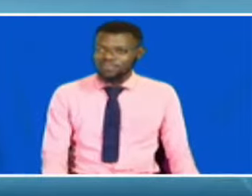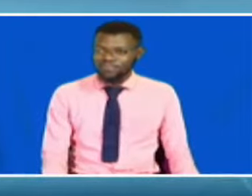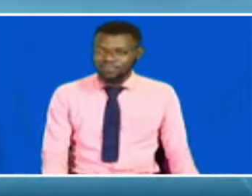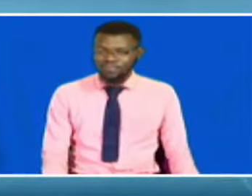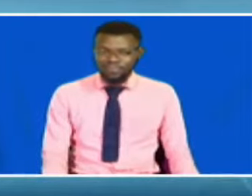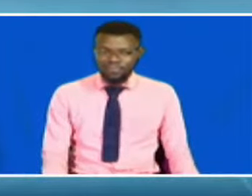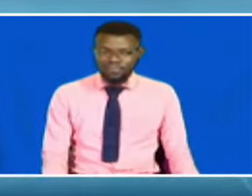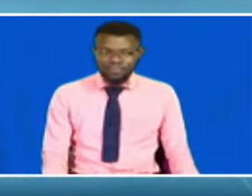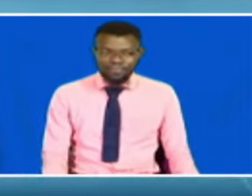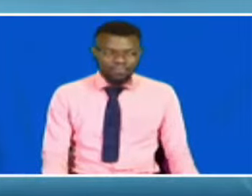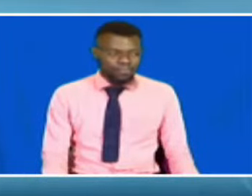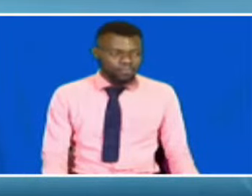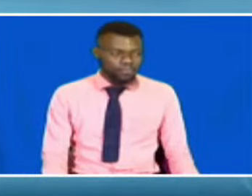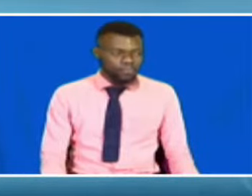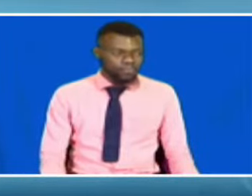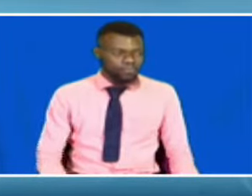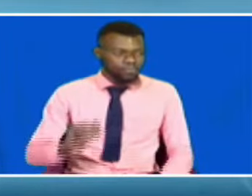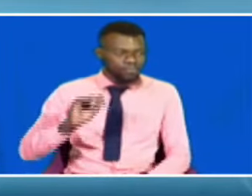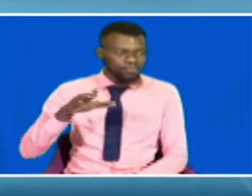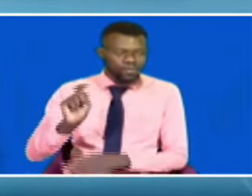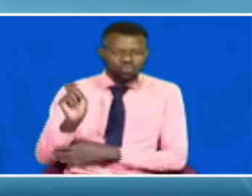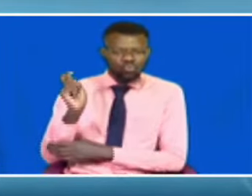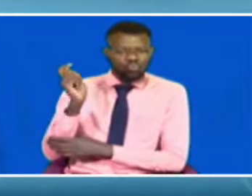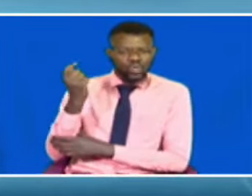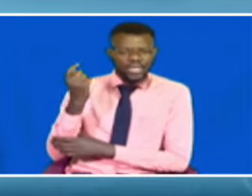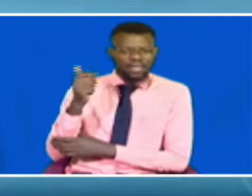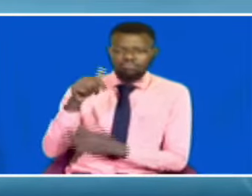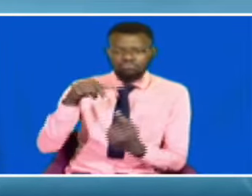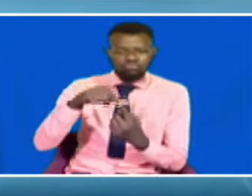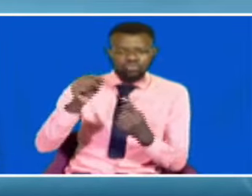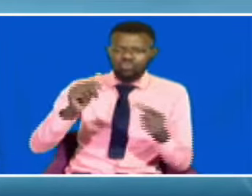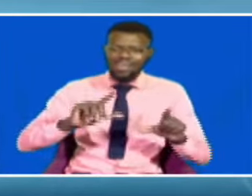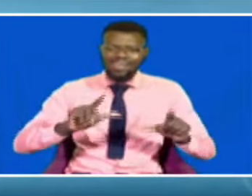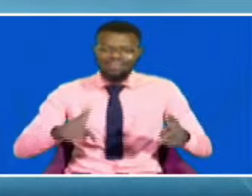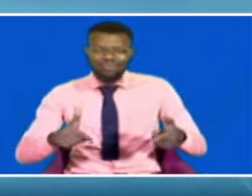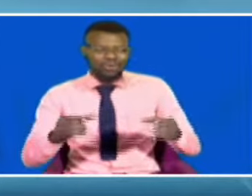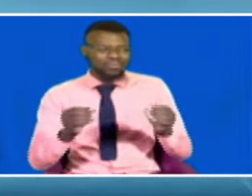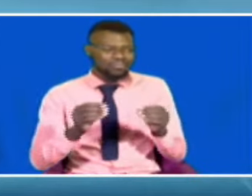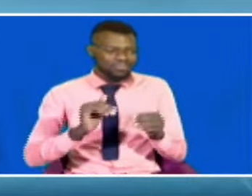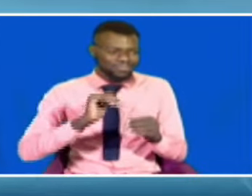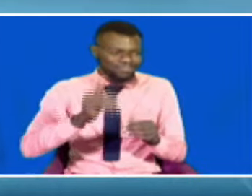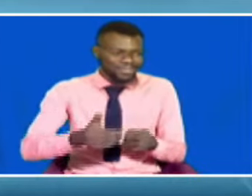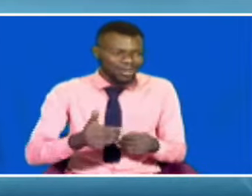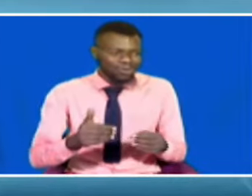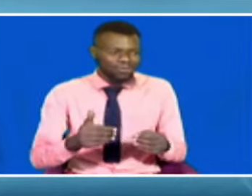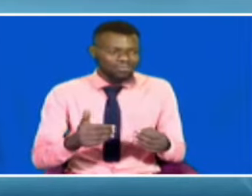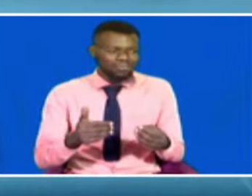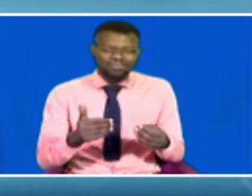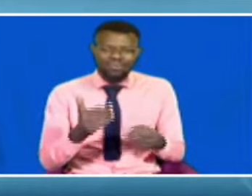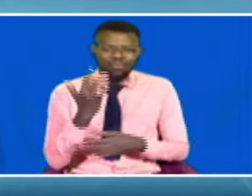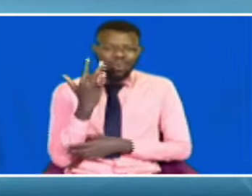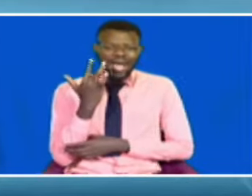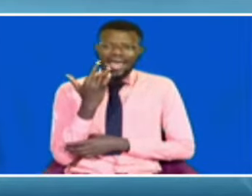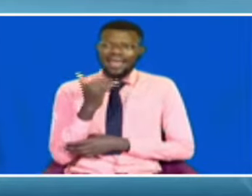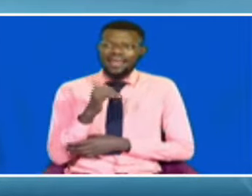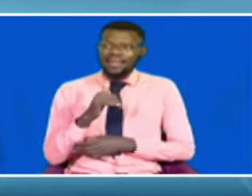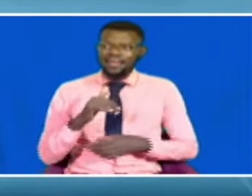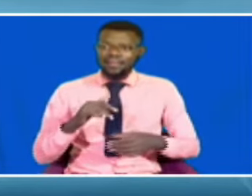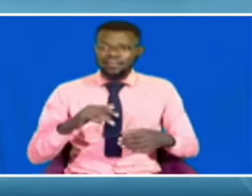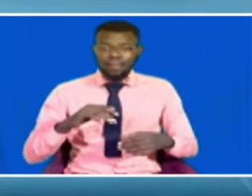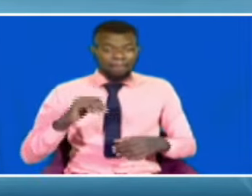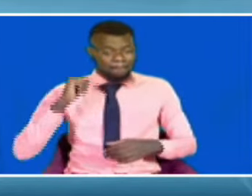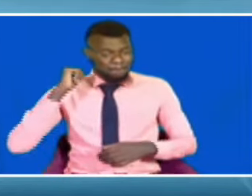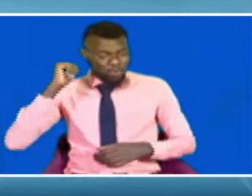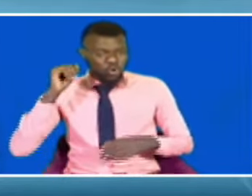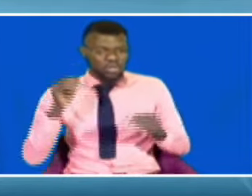Why did Mount Kenya leaders pick Limuru town for the key meeting? Well, the town has hosted several other high-profile political